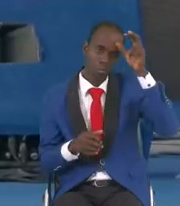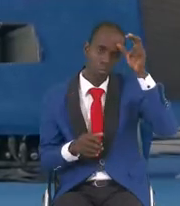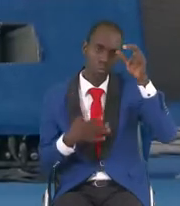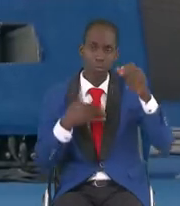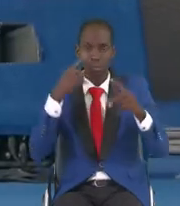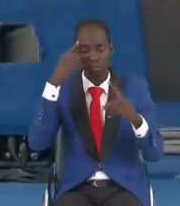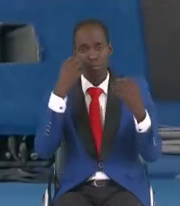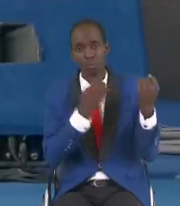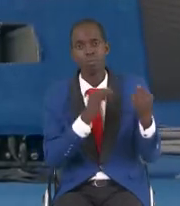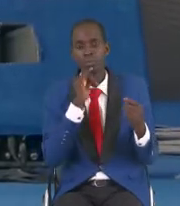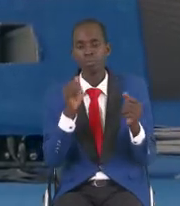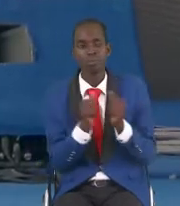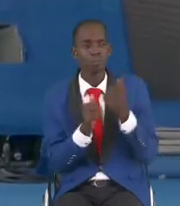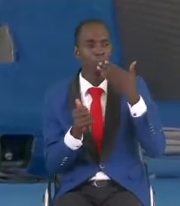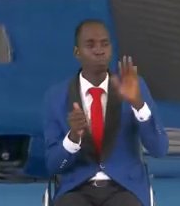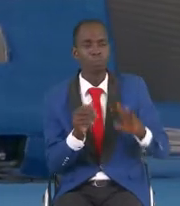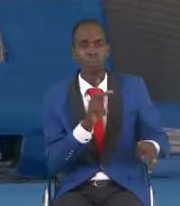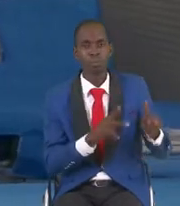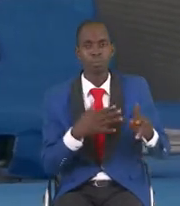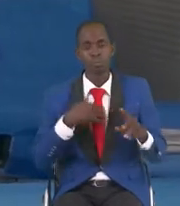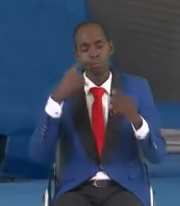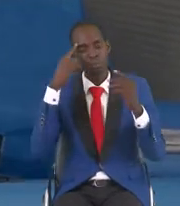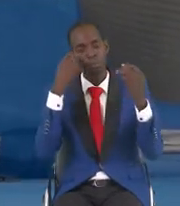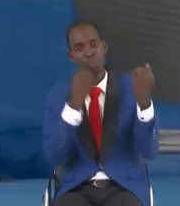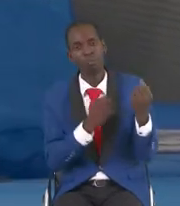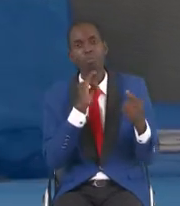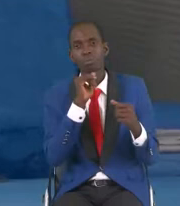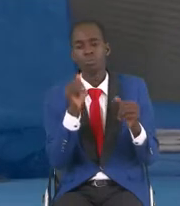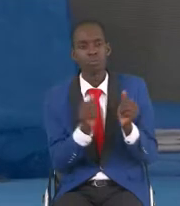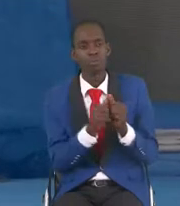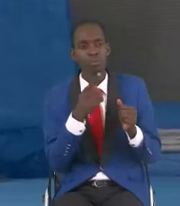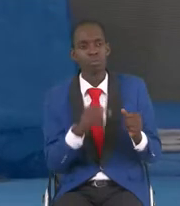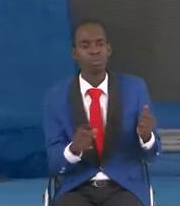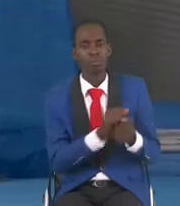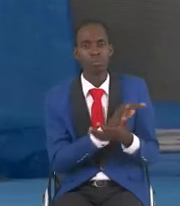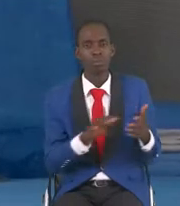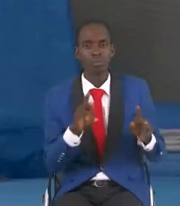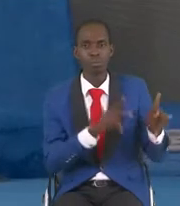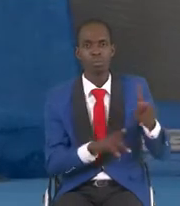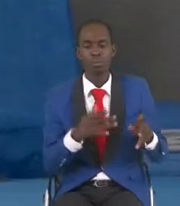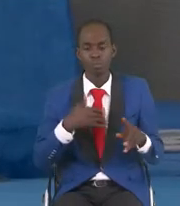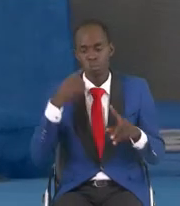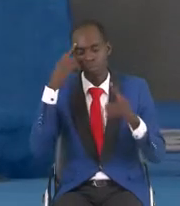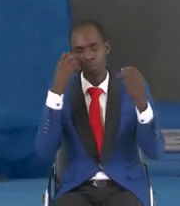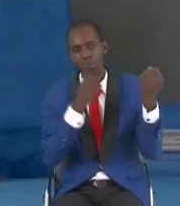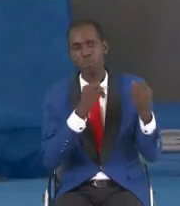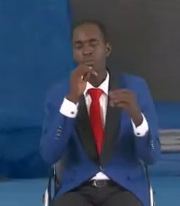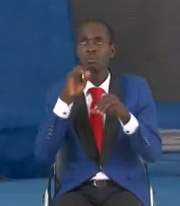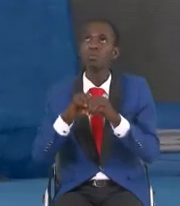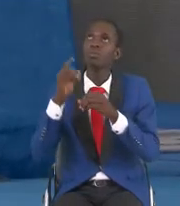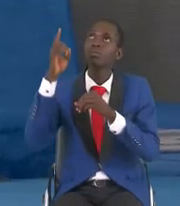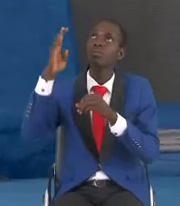in bad people. My faith is not in injurious people. My faith is the God of heaven. And